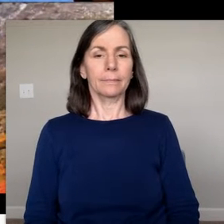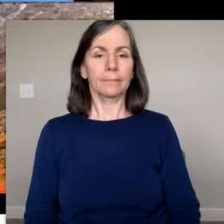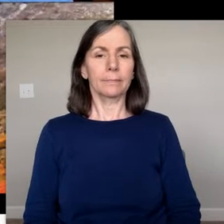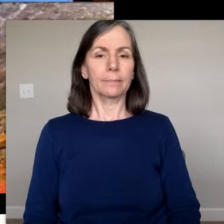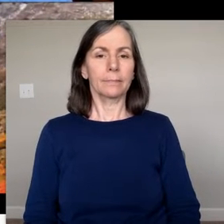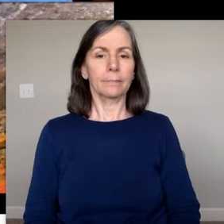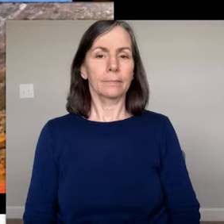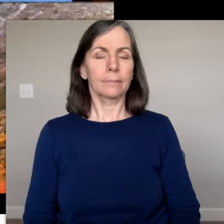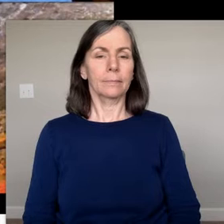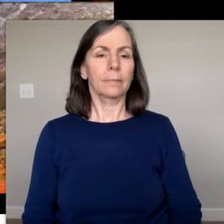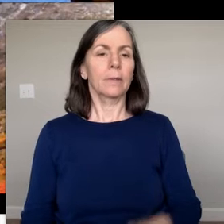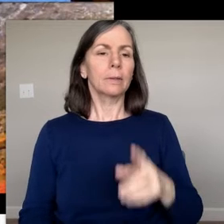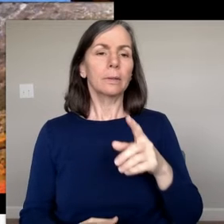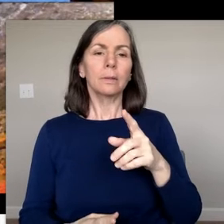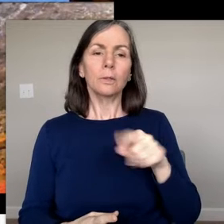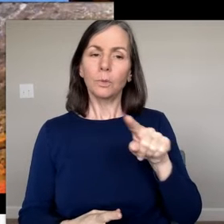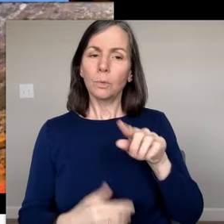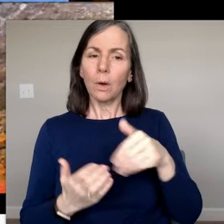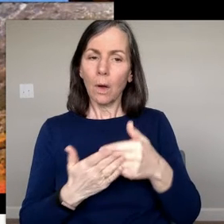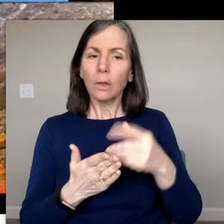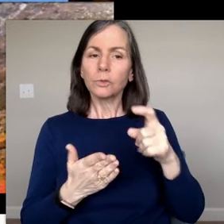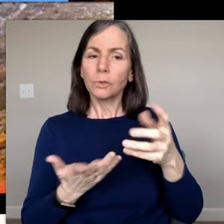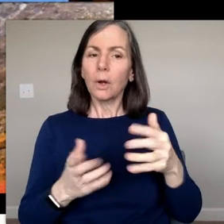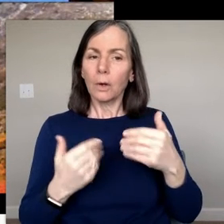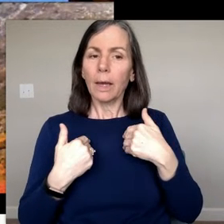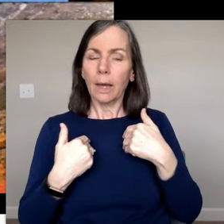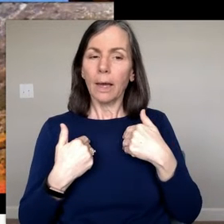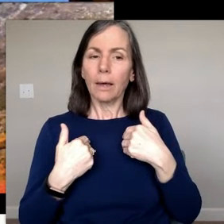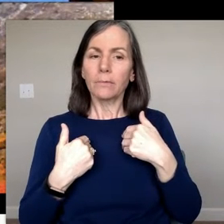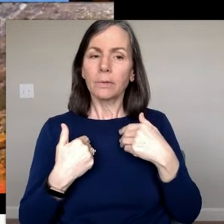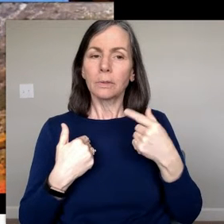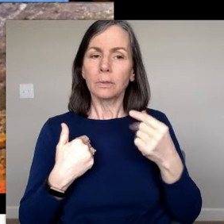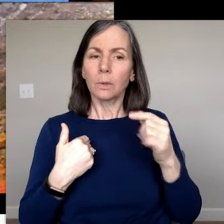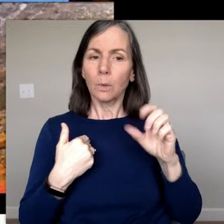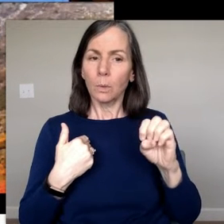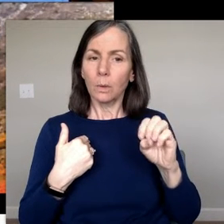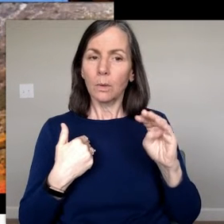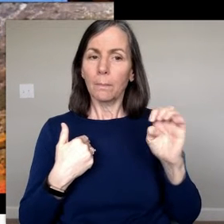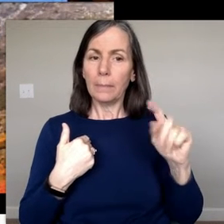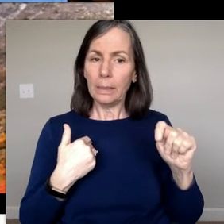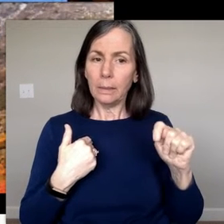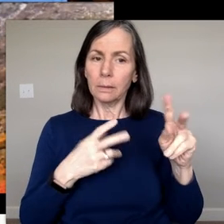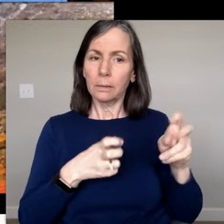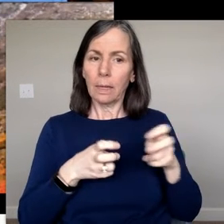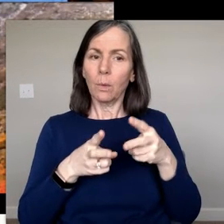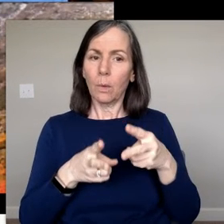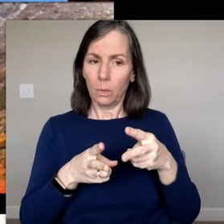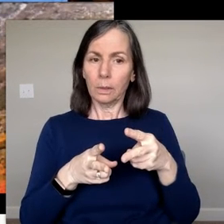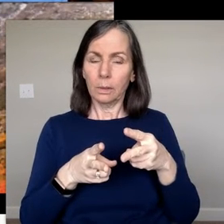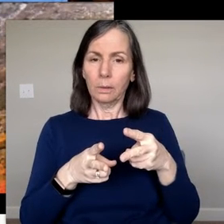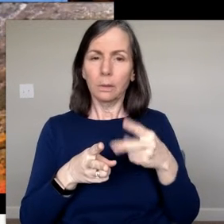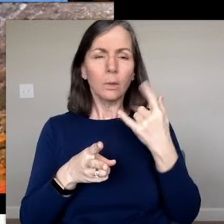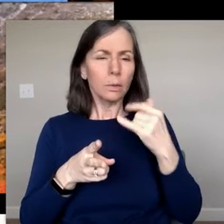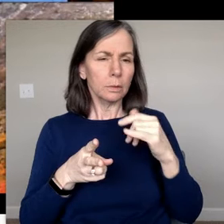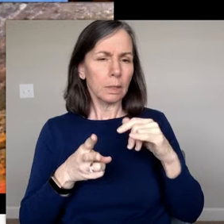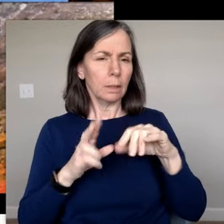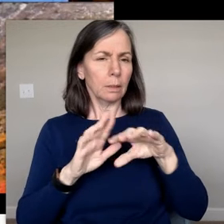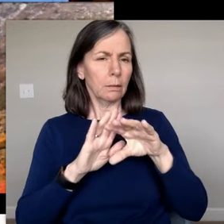All of you should already have Google Meet downloaded onto your iPad. It looks like a camera and it says the word Meet.